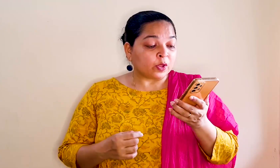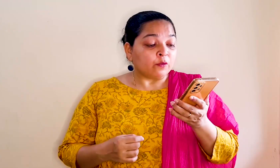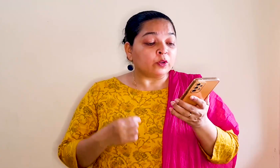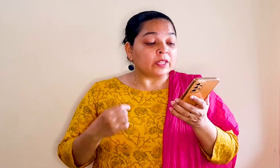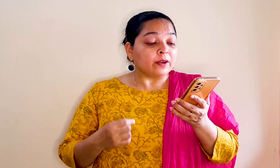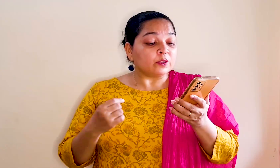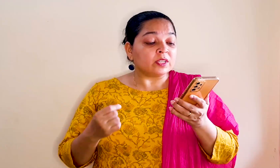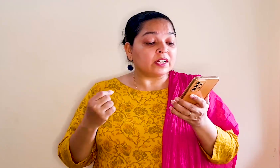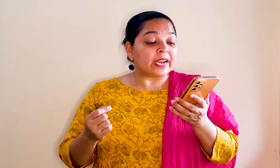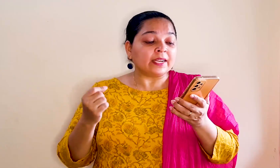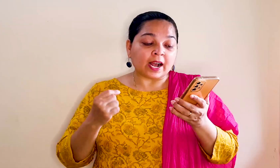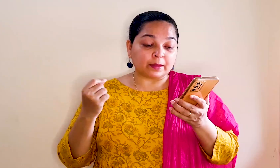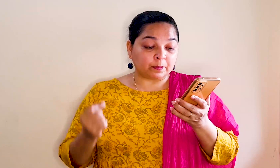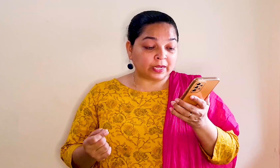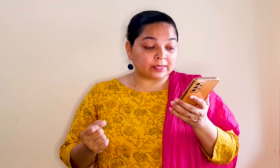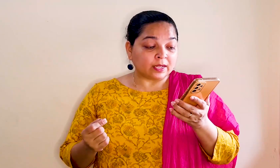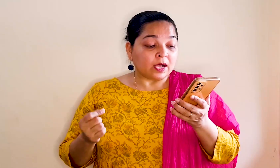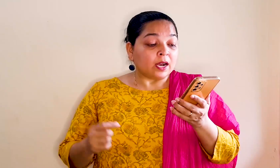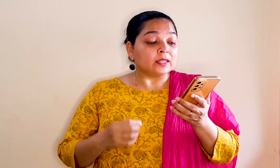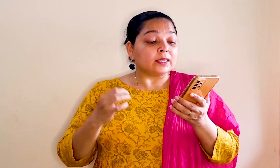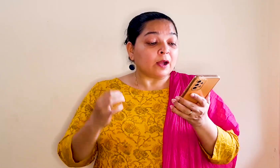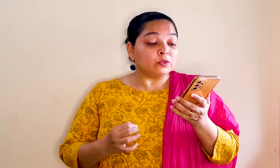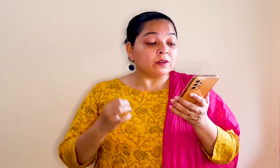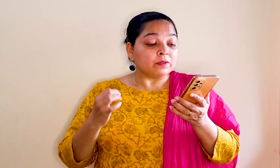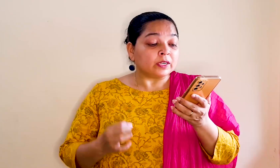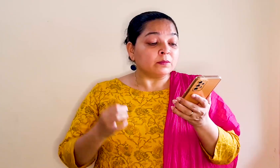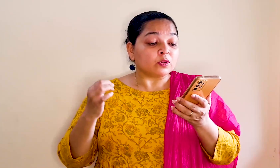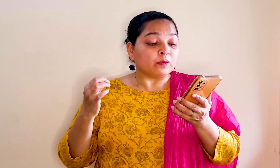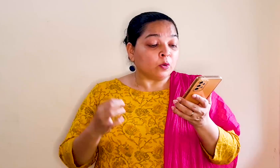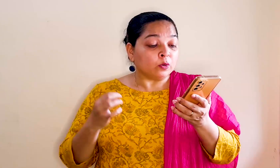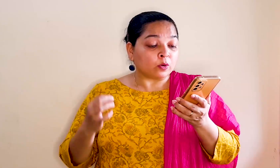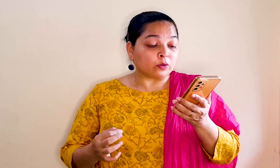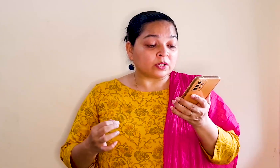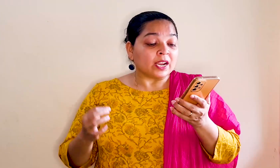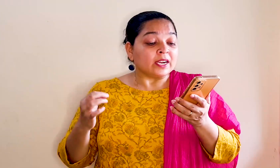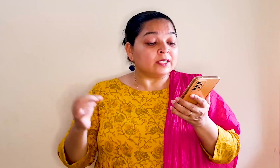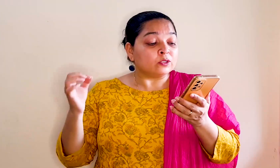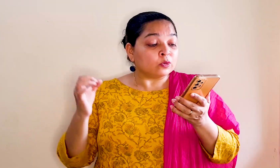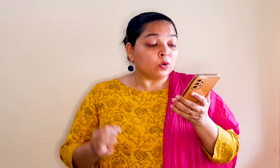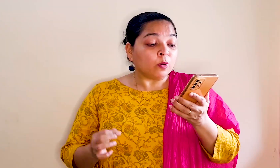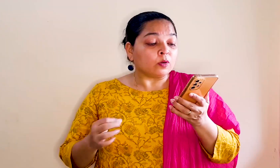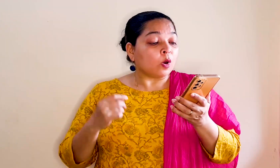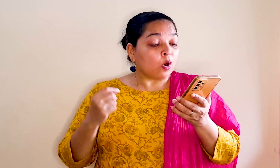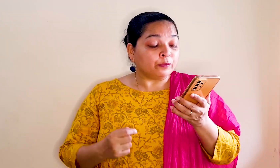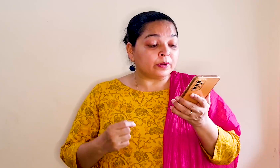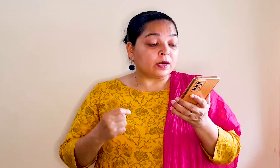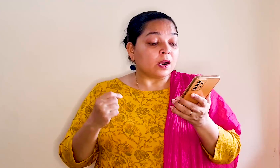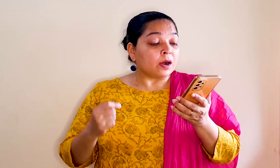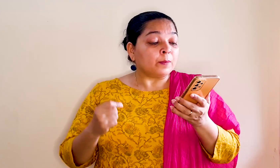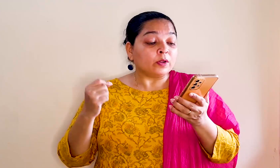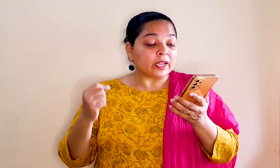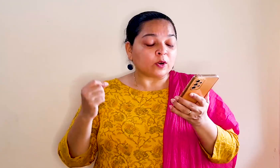there, for that was the great high place. 1,000 victims of Holocaust did Solomon